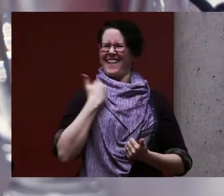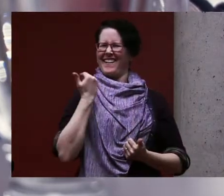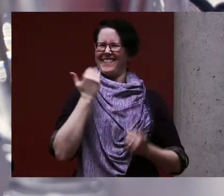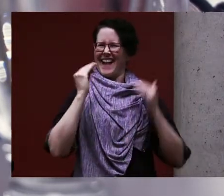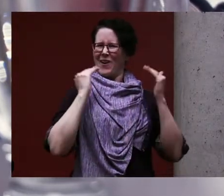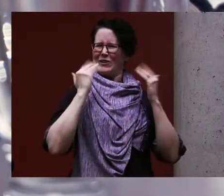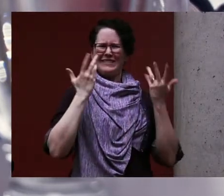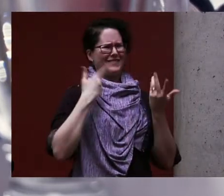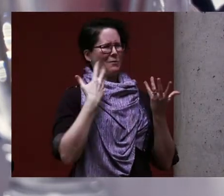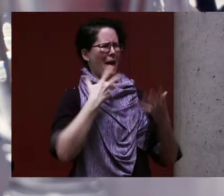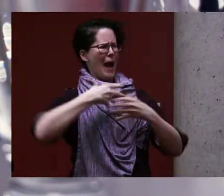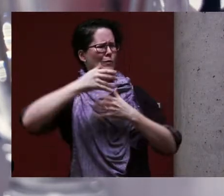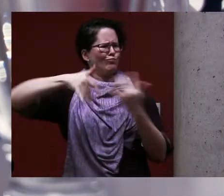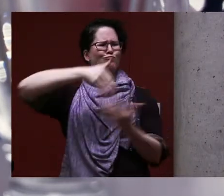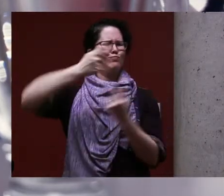adult activities.